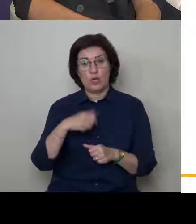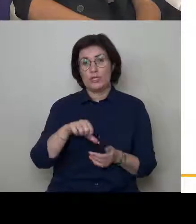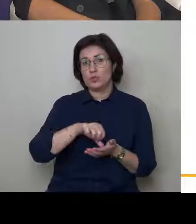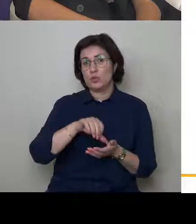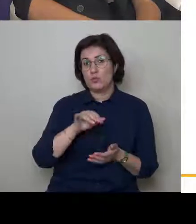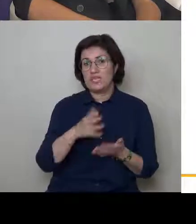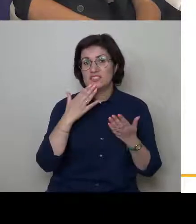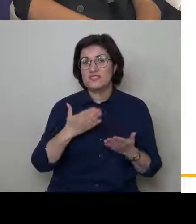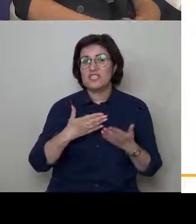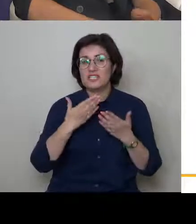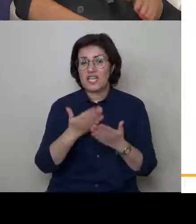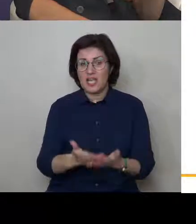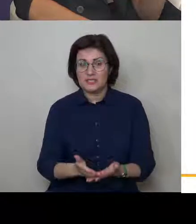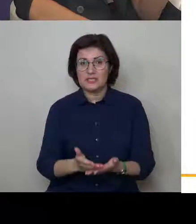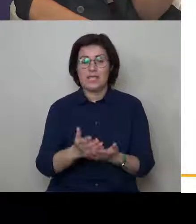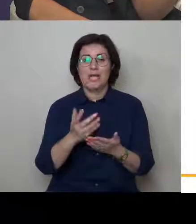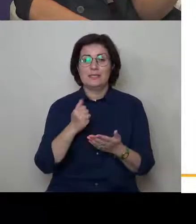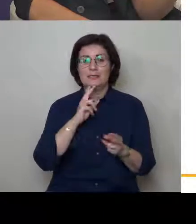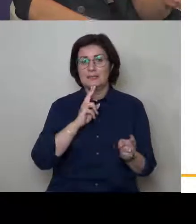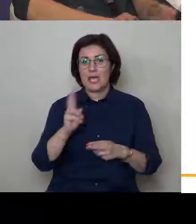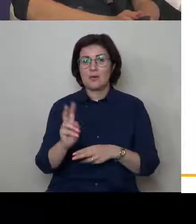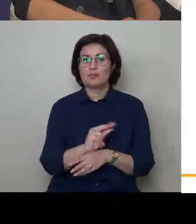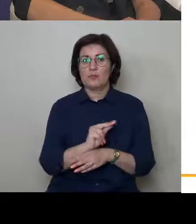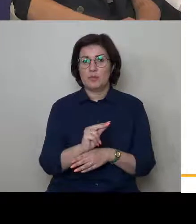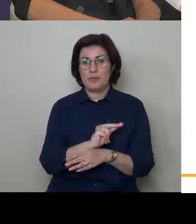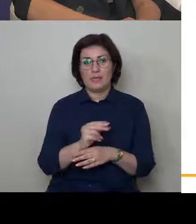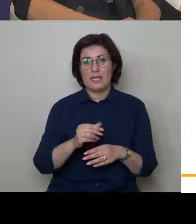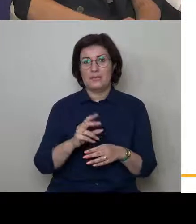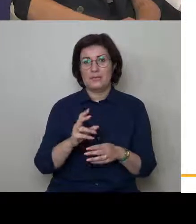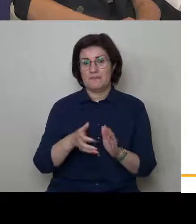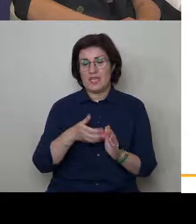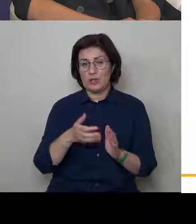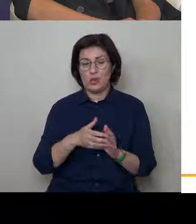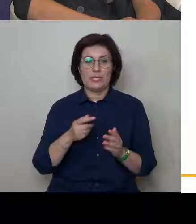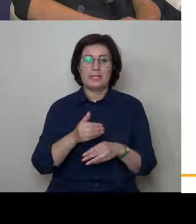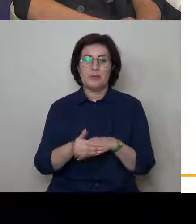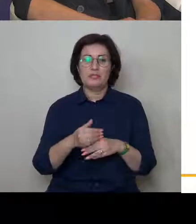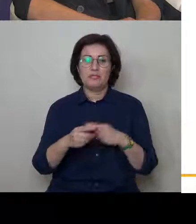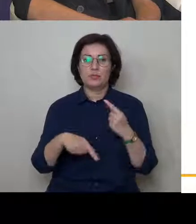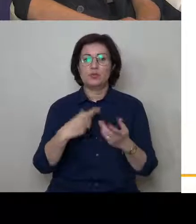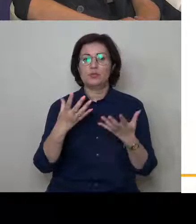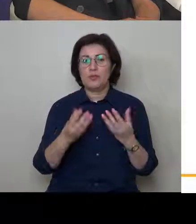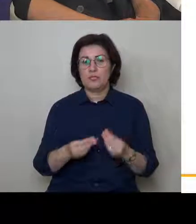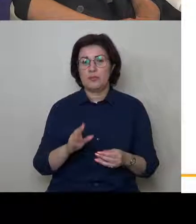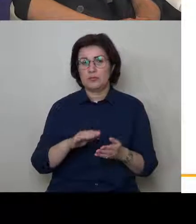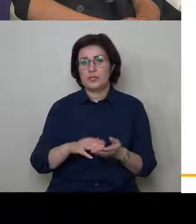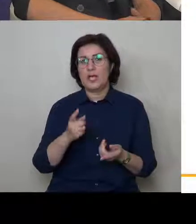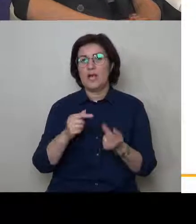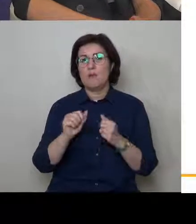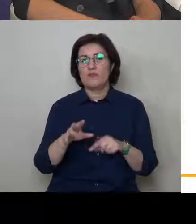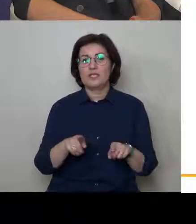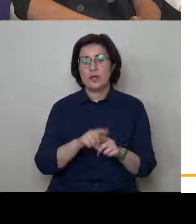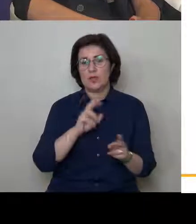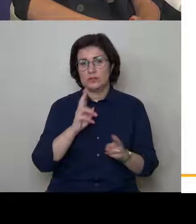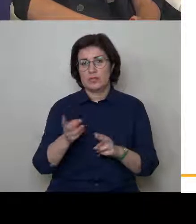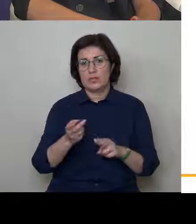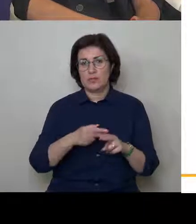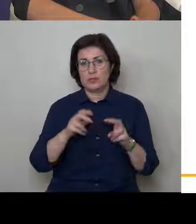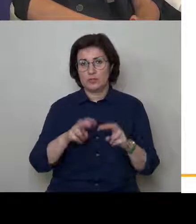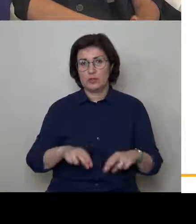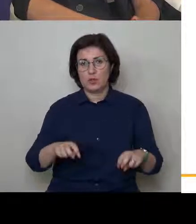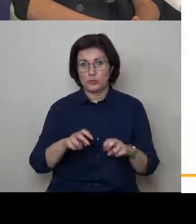be renewed except for when the person sends the corrected